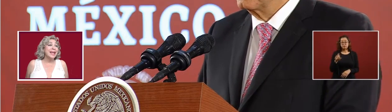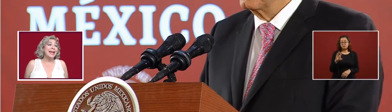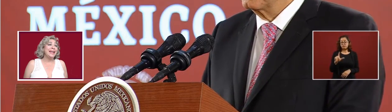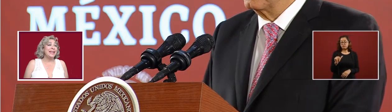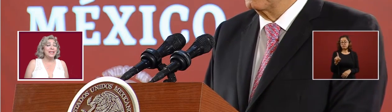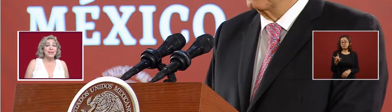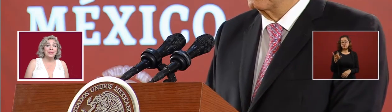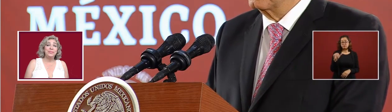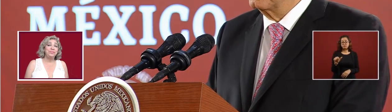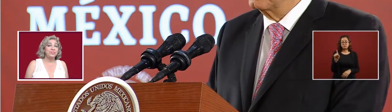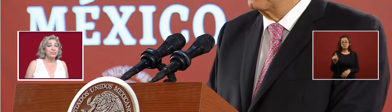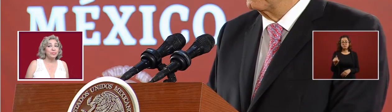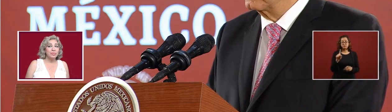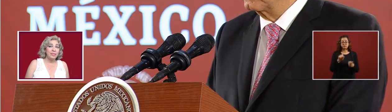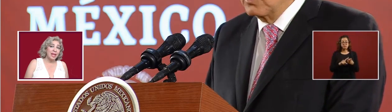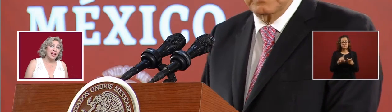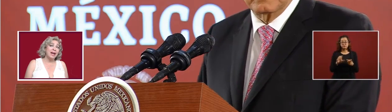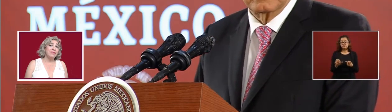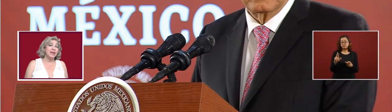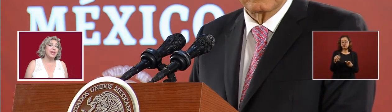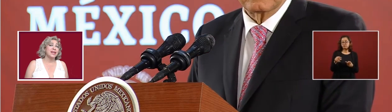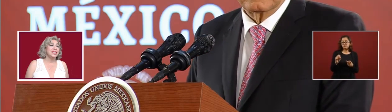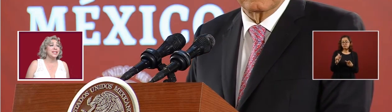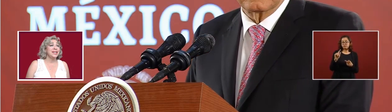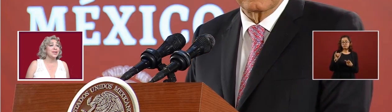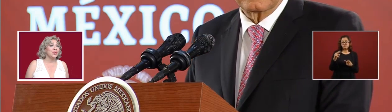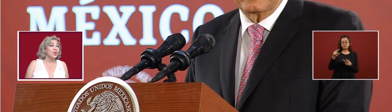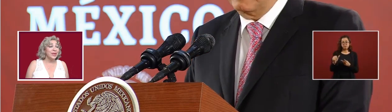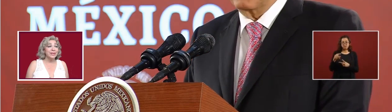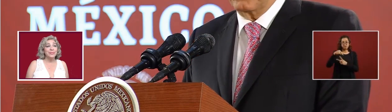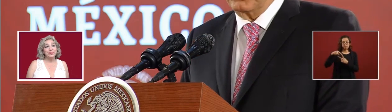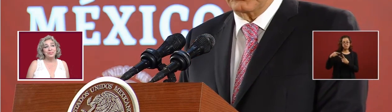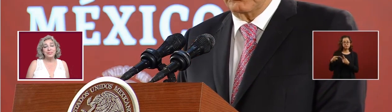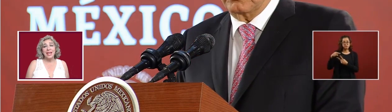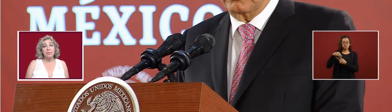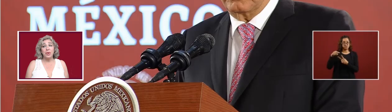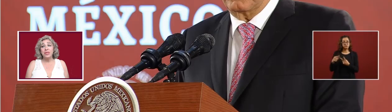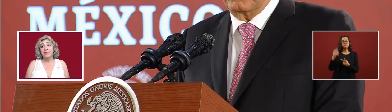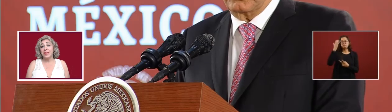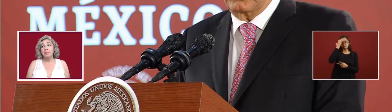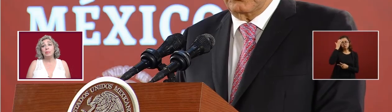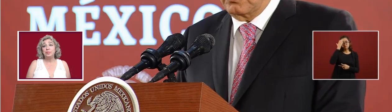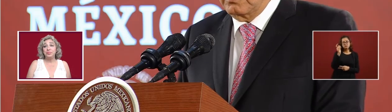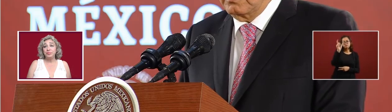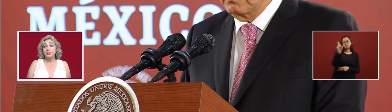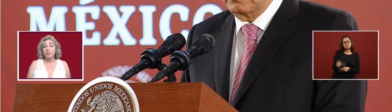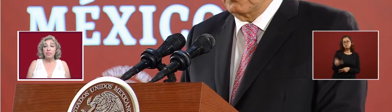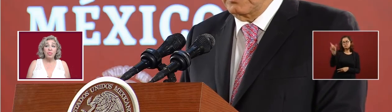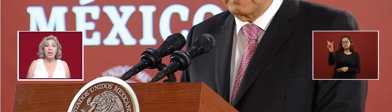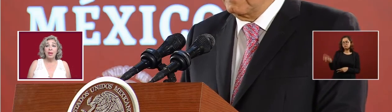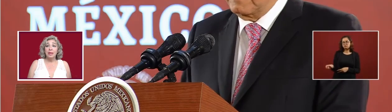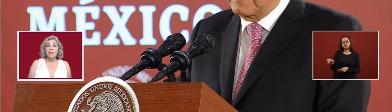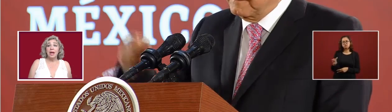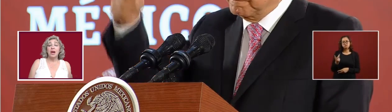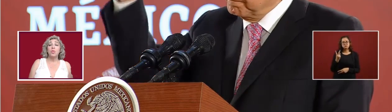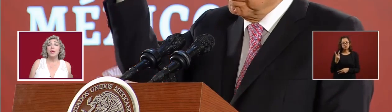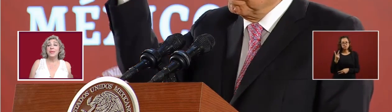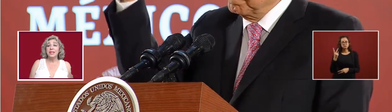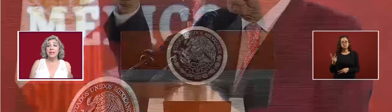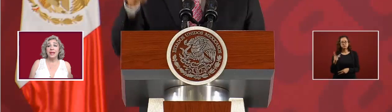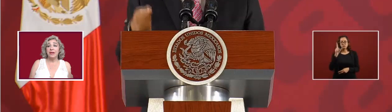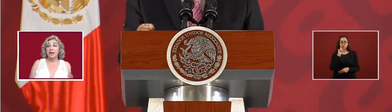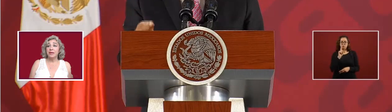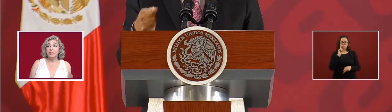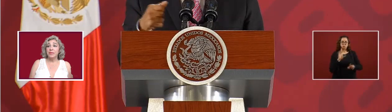and I know of Ernestina Godoy, and both of them are